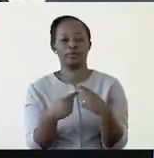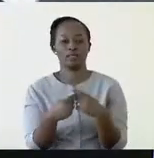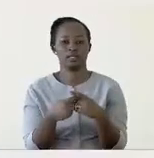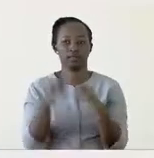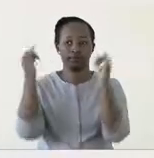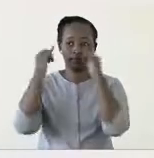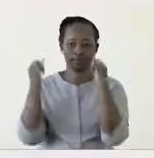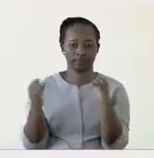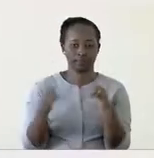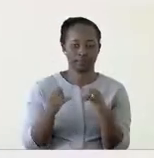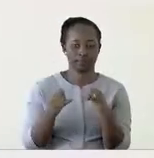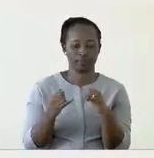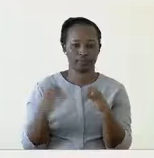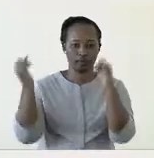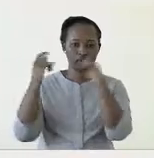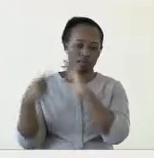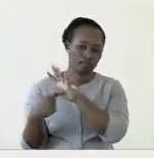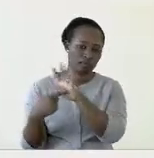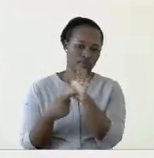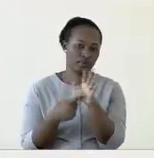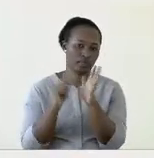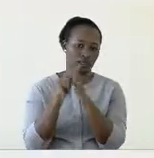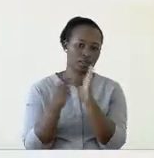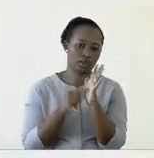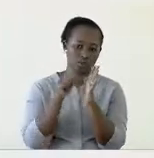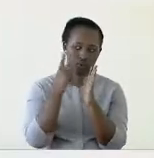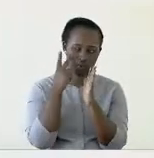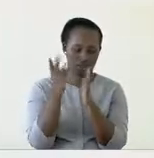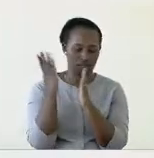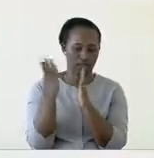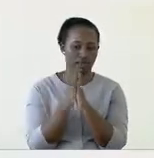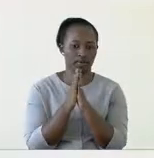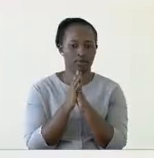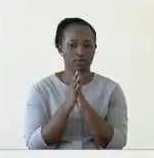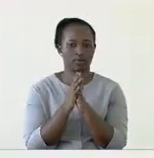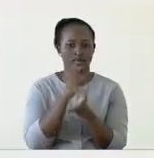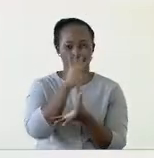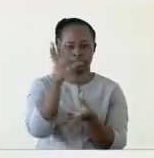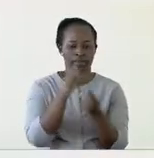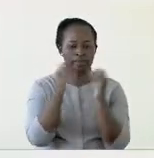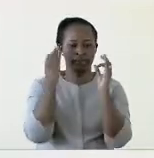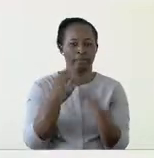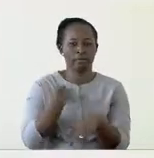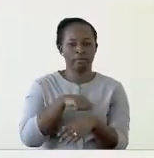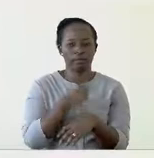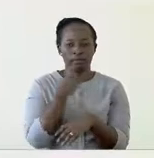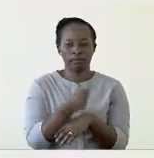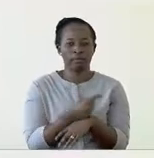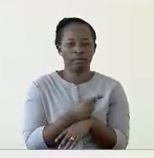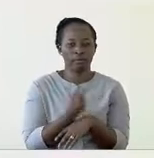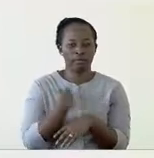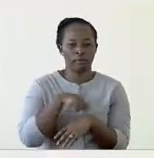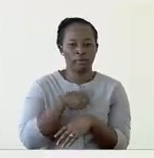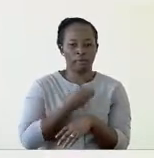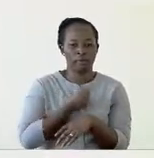chart that shows everything that you see from here. The chart is summarizing what I was been talking about. We have that there,